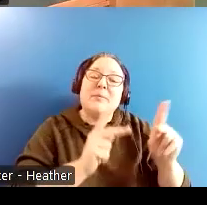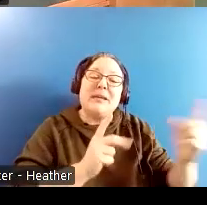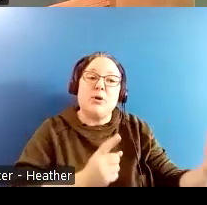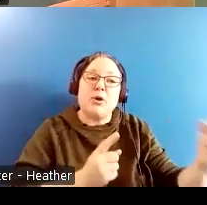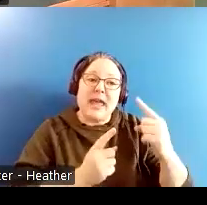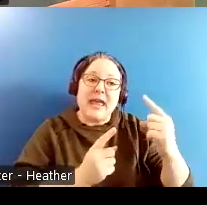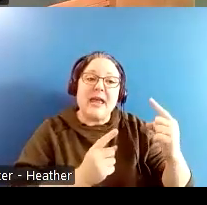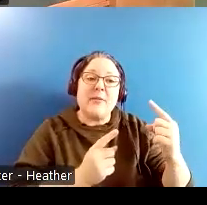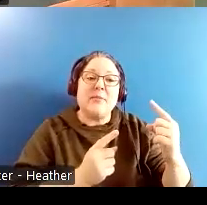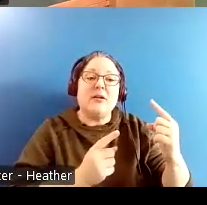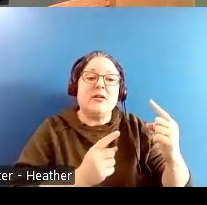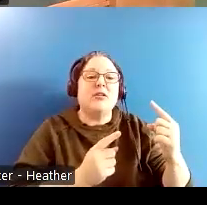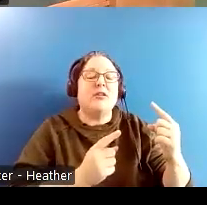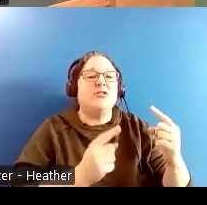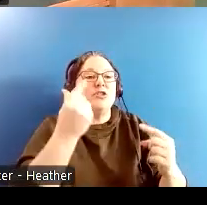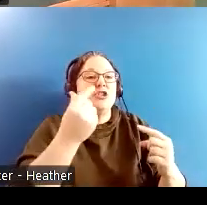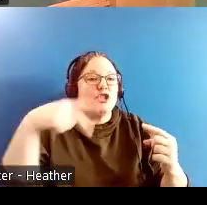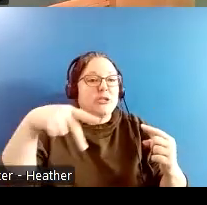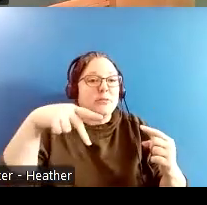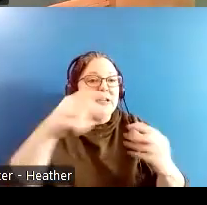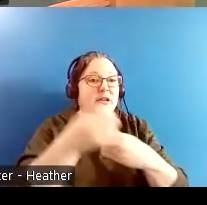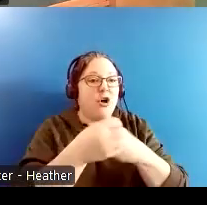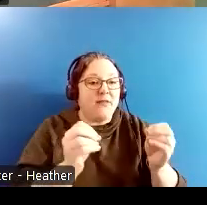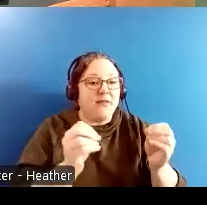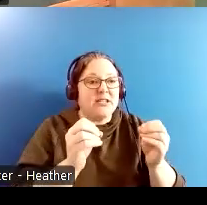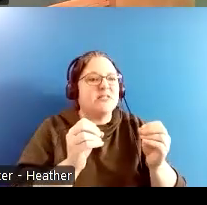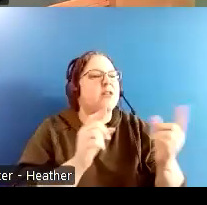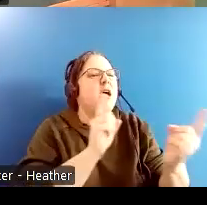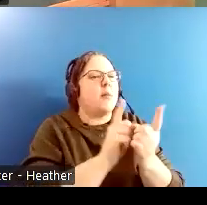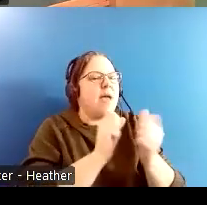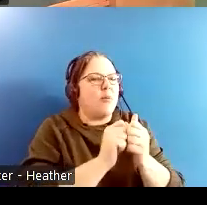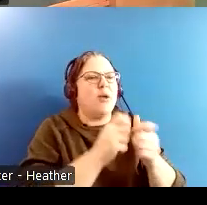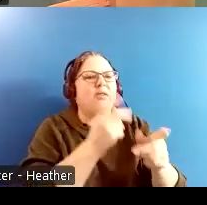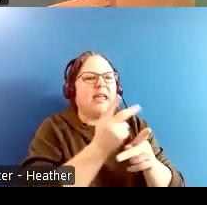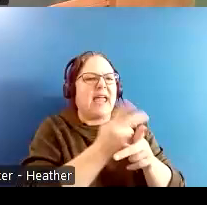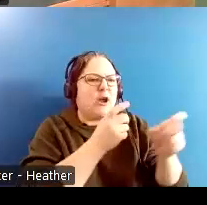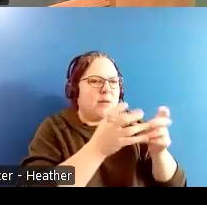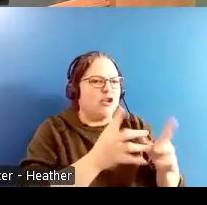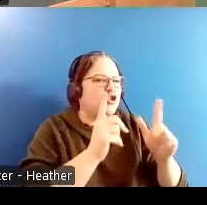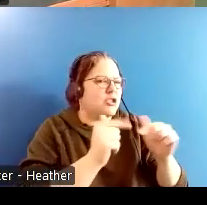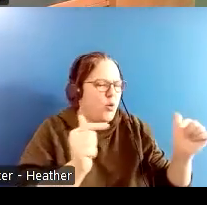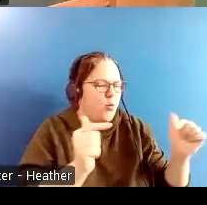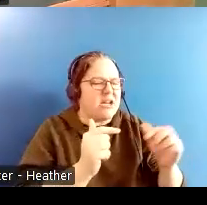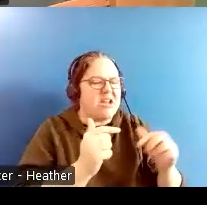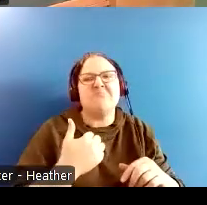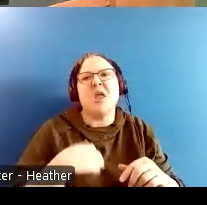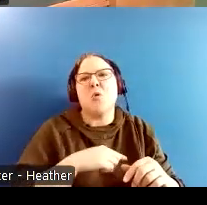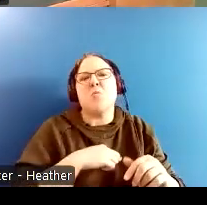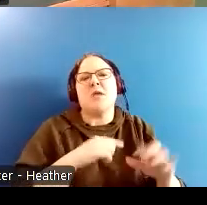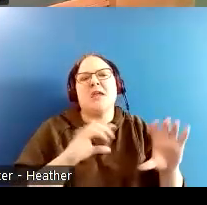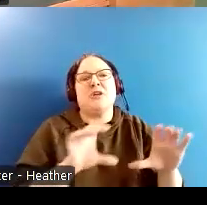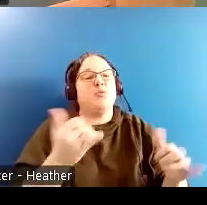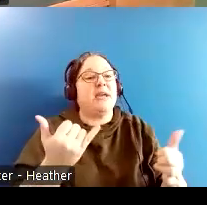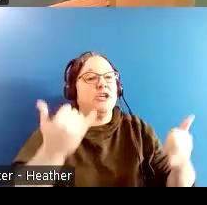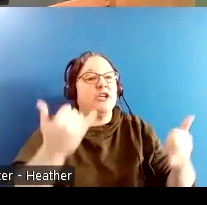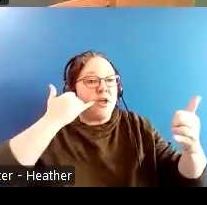GP's or primary care doctor's office and met with the care manager and so on. We had been doing telephone delivered, or